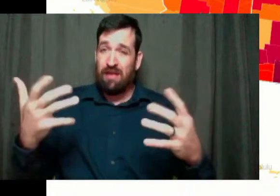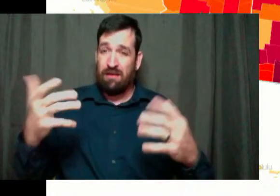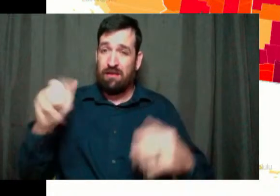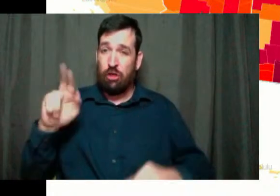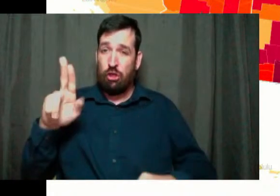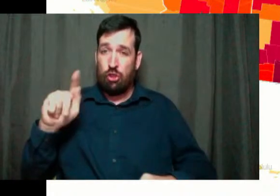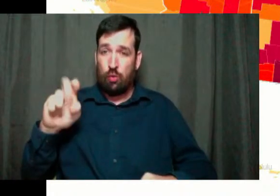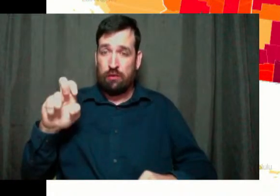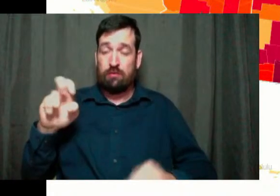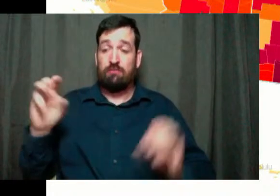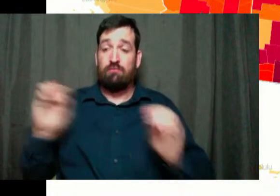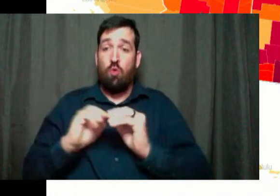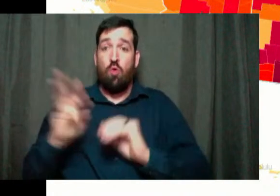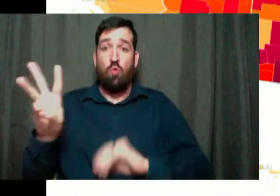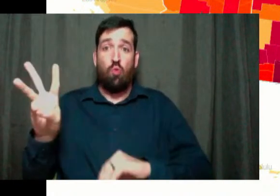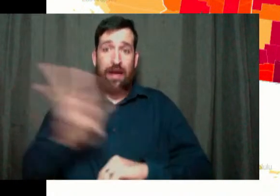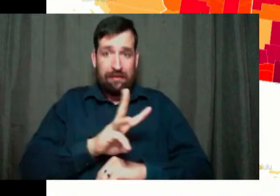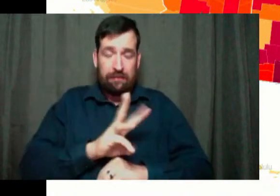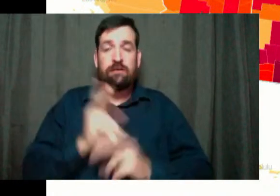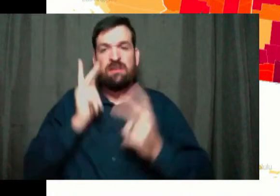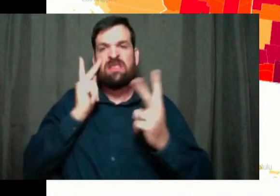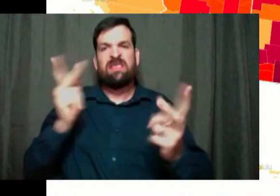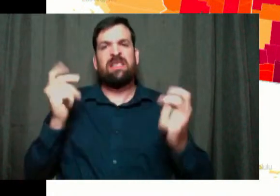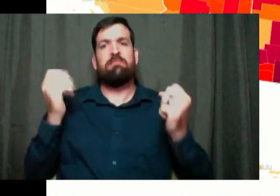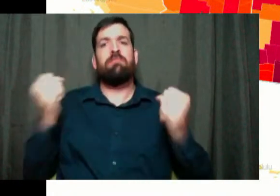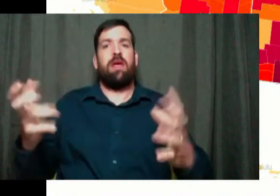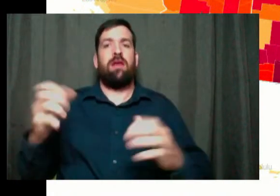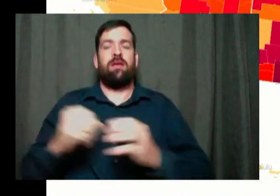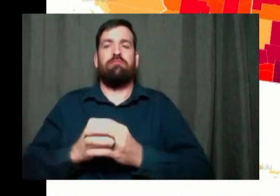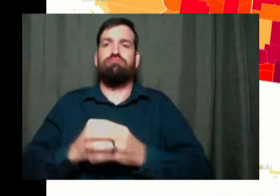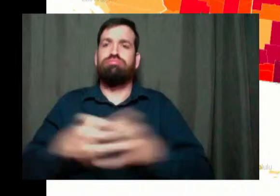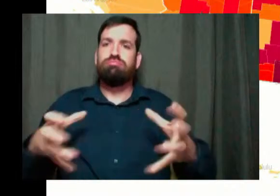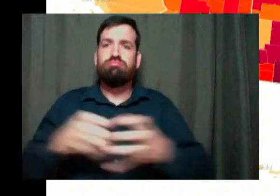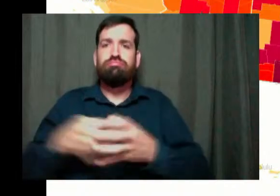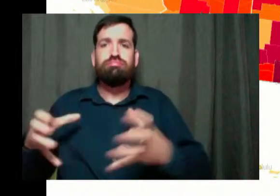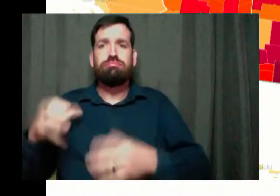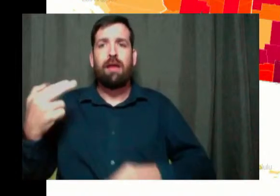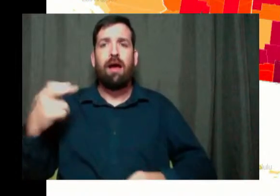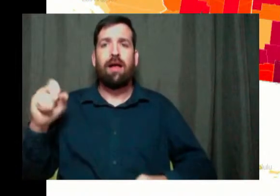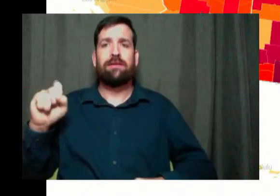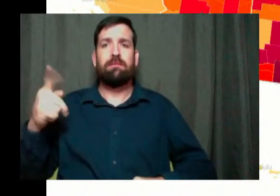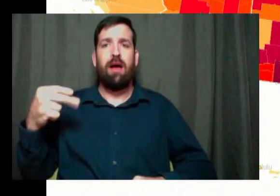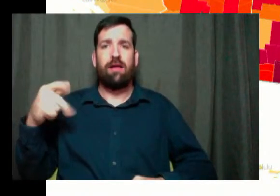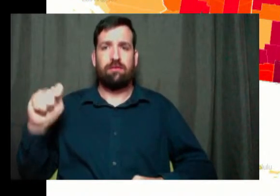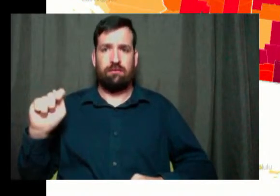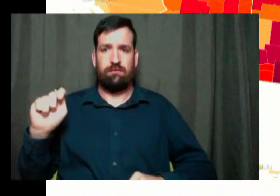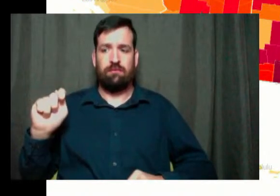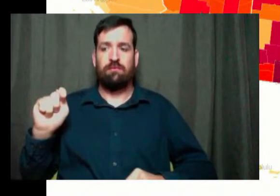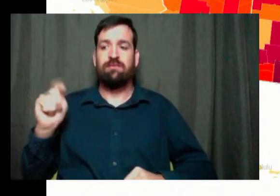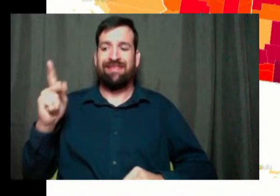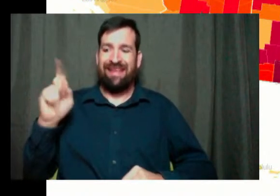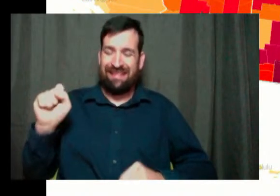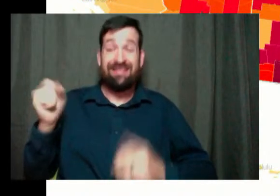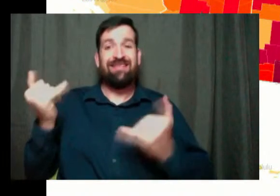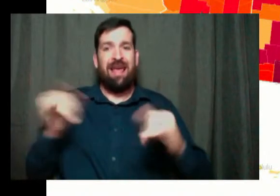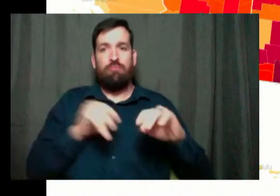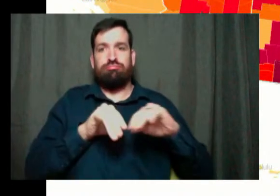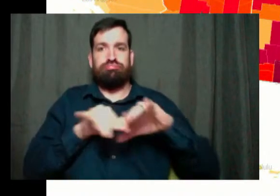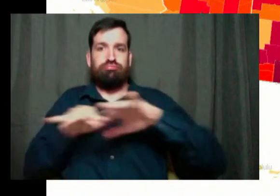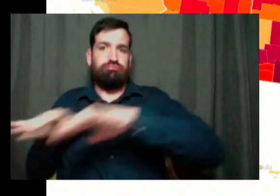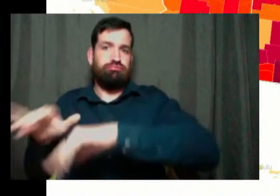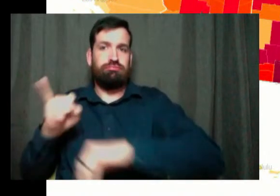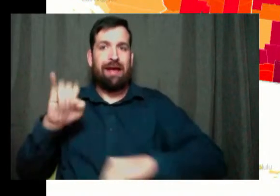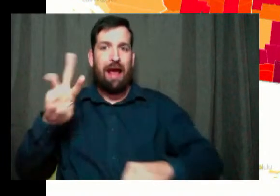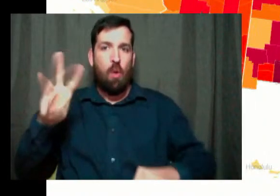west you go, we're seeing a lot of hot spots in Kansas, and it's beginning now to broach into Missouri and Iowa. You can see how